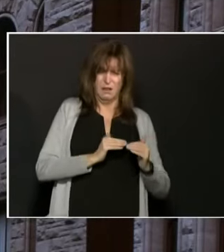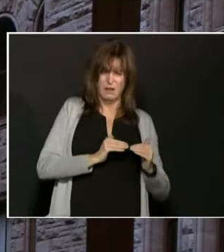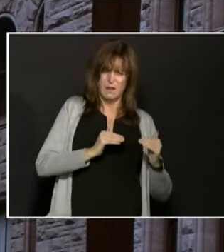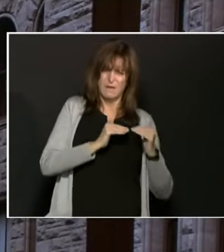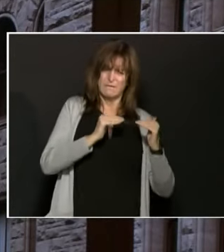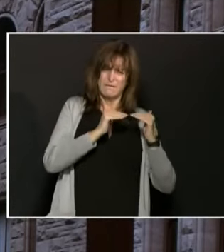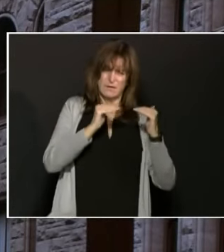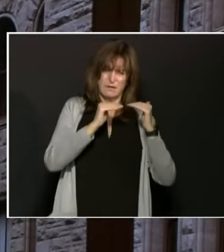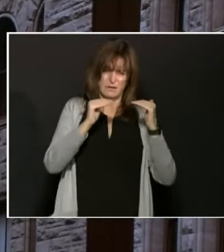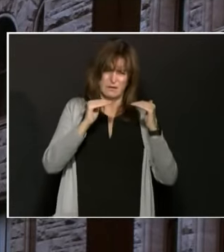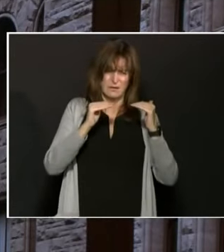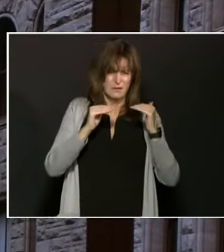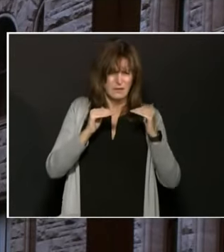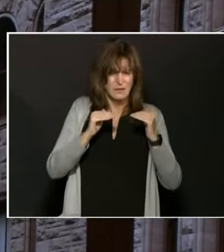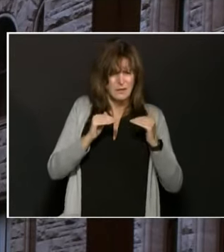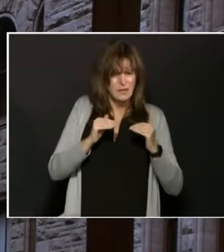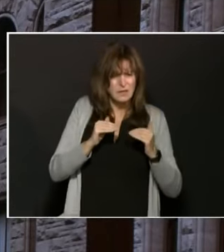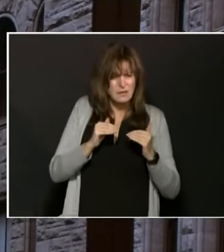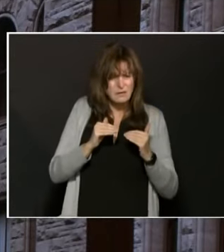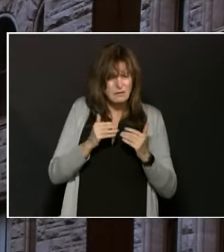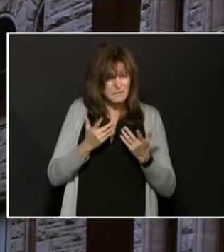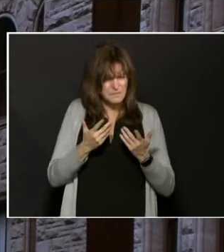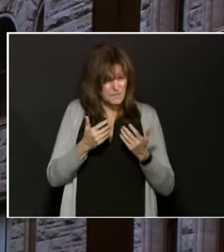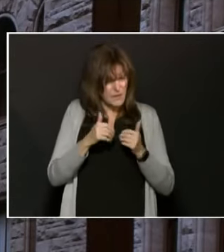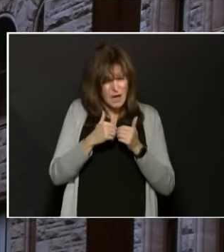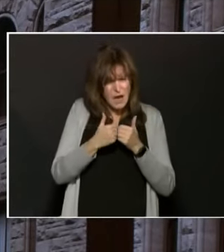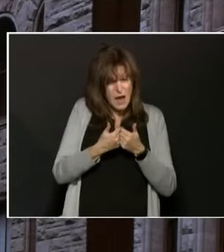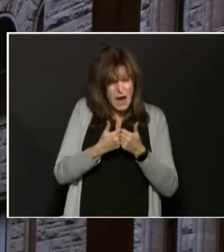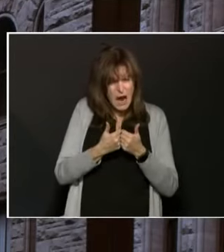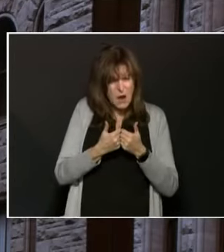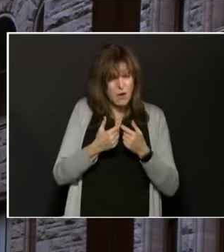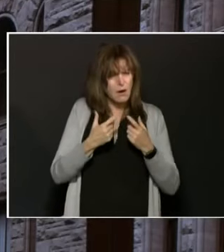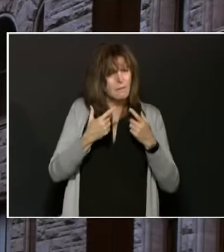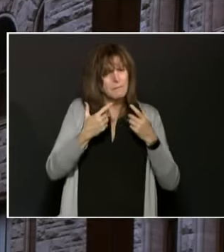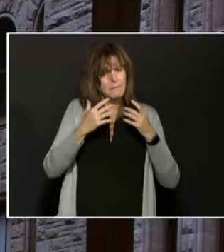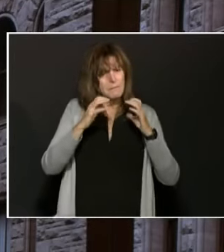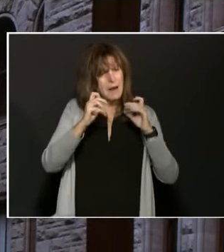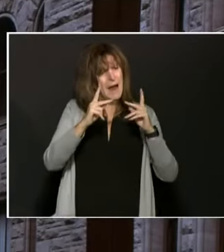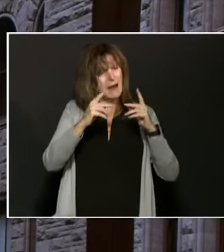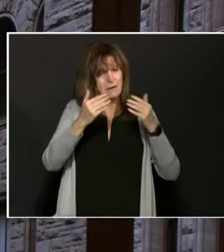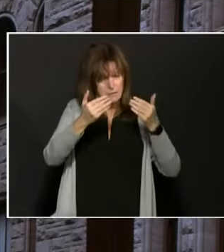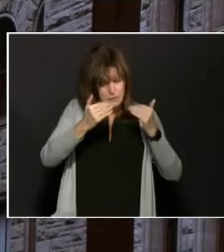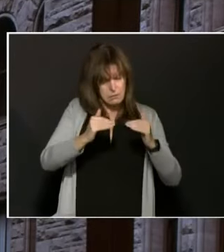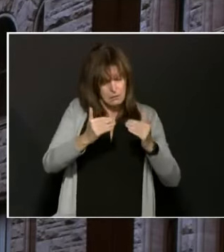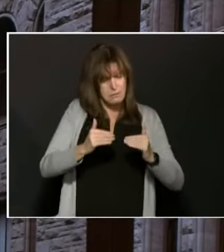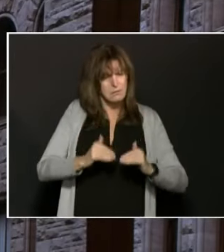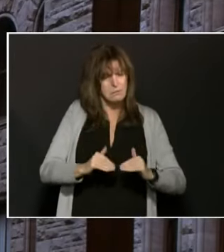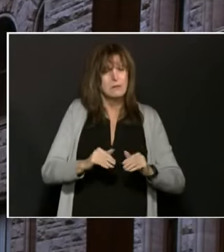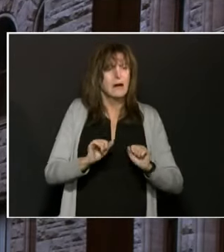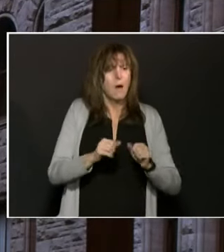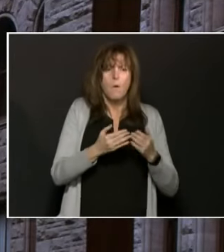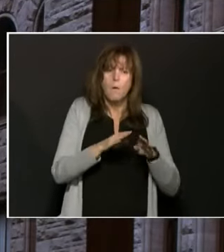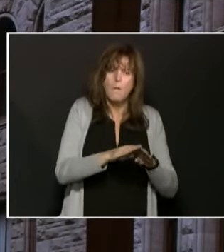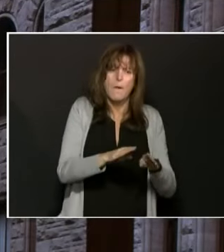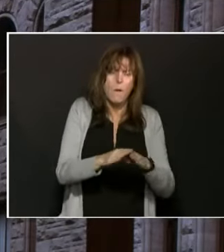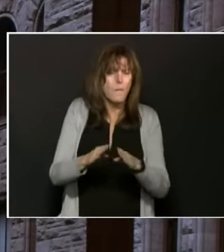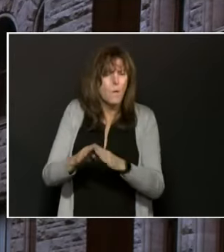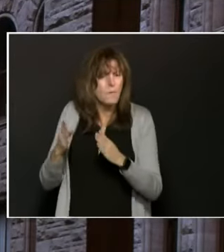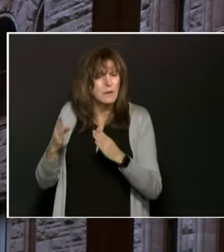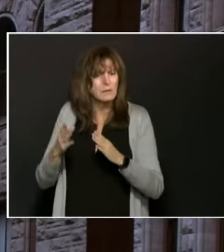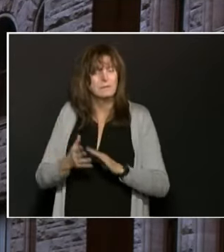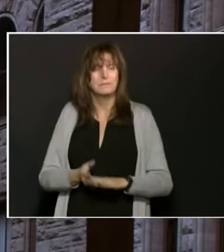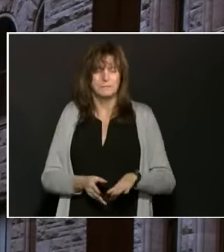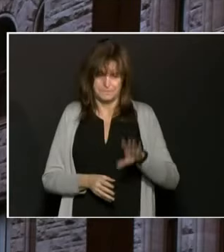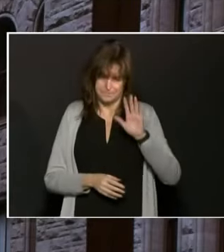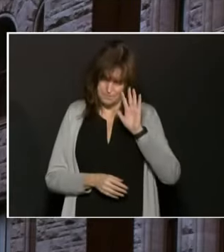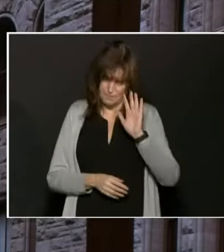again? And the advantage of the framework here is that's why we engage the public and yourselves, giving you what's happening in your area. And someone